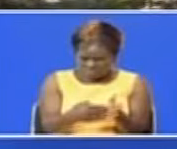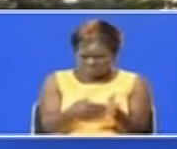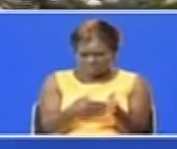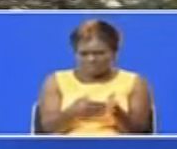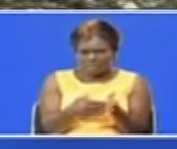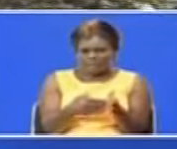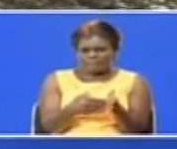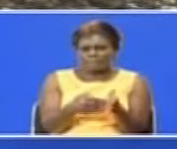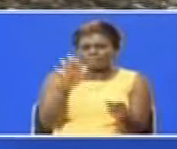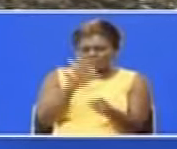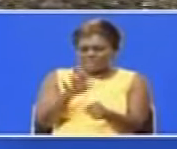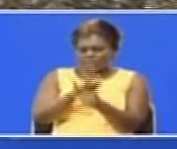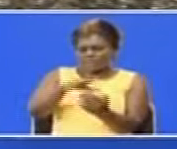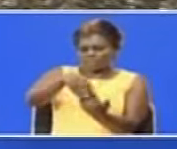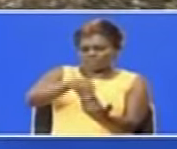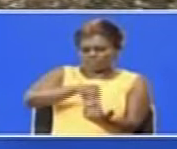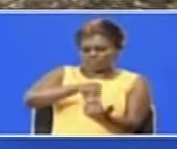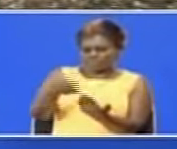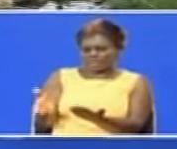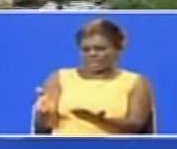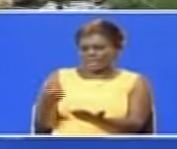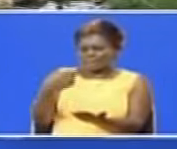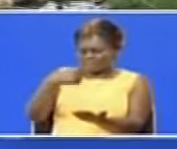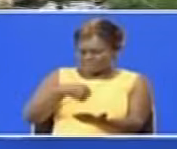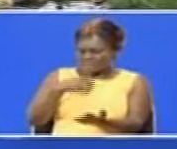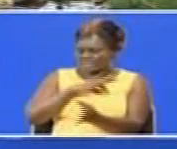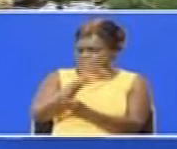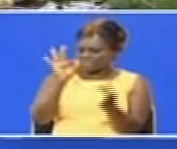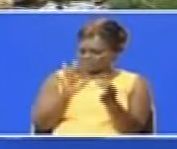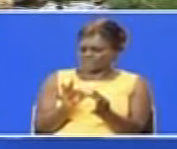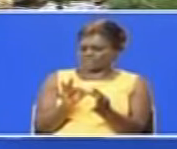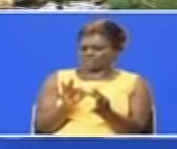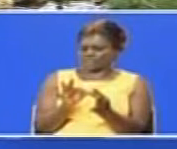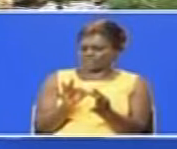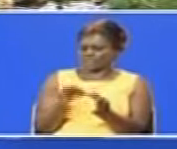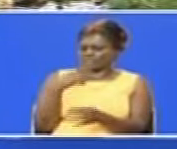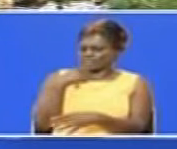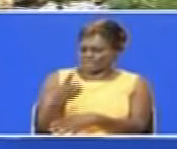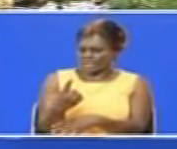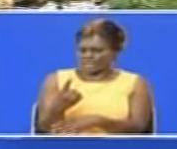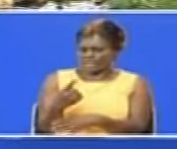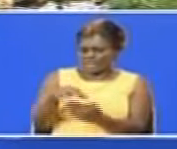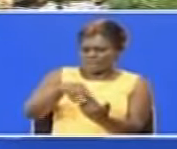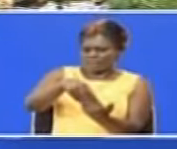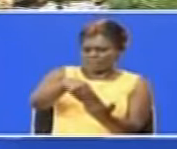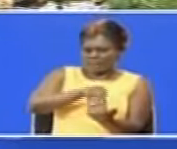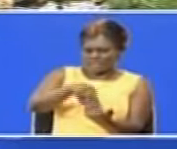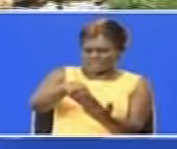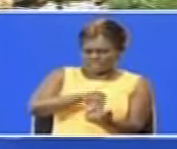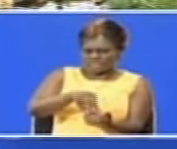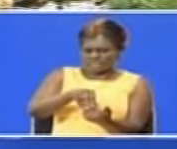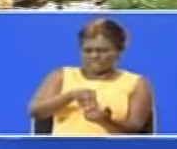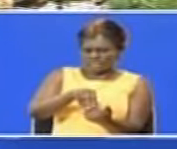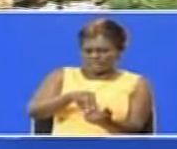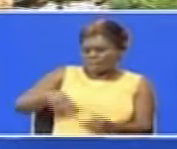many forms of plastics, for example. I would like to be very specific on the flimsy bags, the ones that fly around, the ones